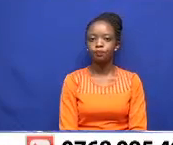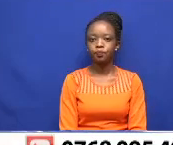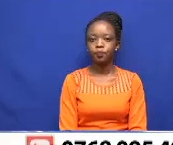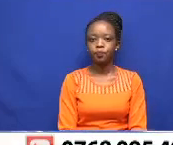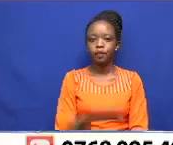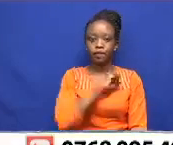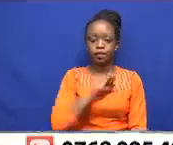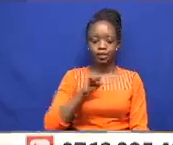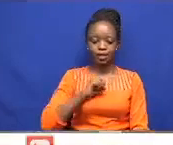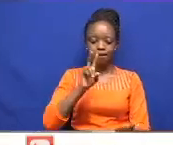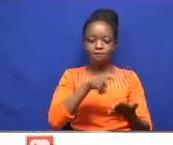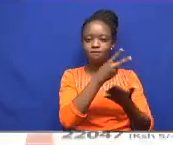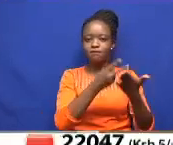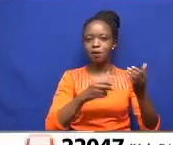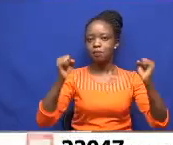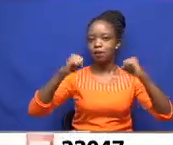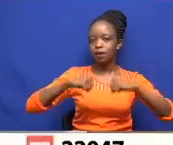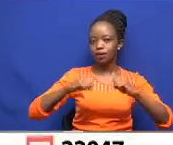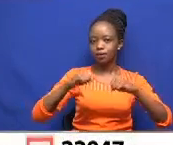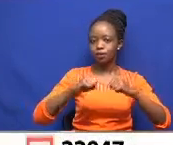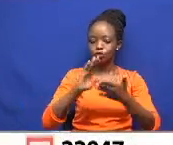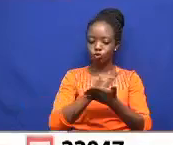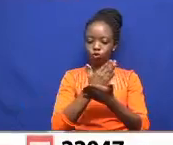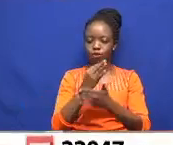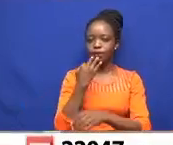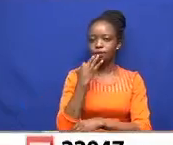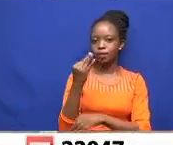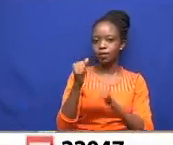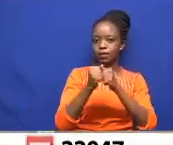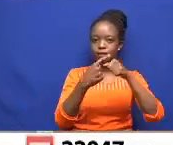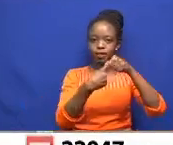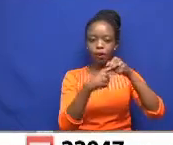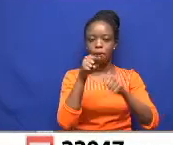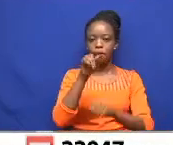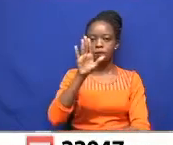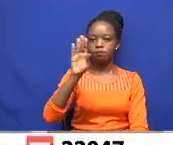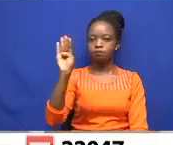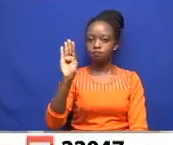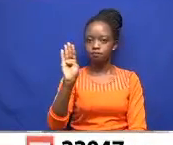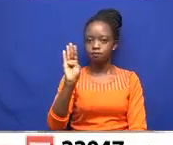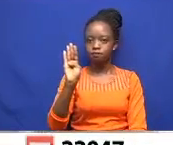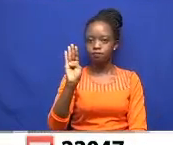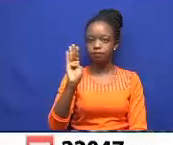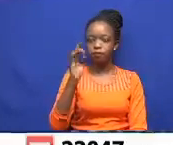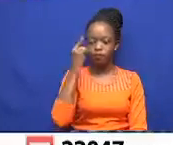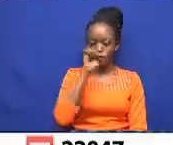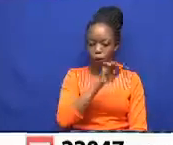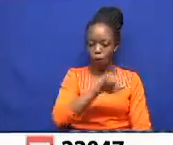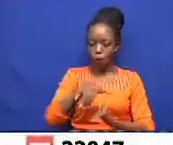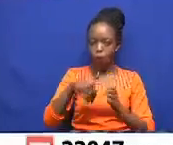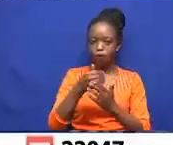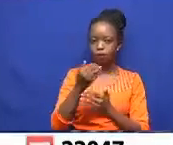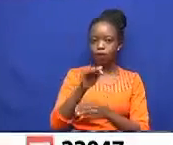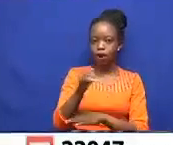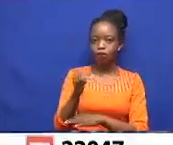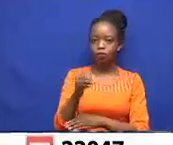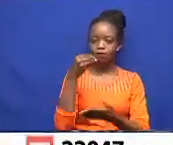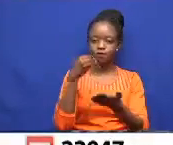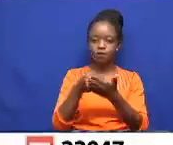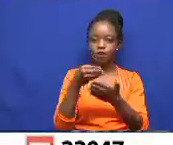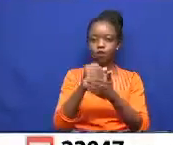Senate failed to agree on a formula to share 316.5 billion shillings meant for the counties for the financial year